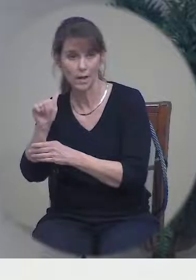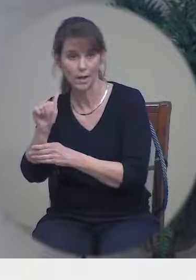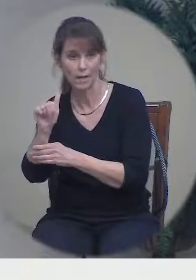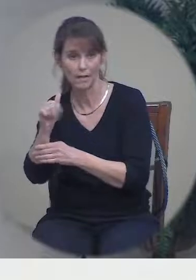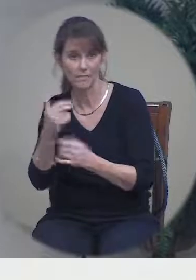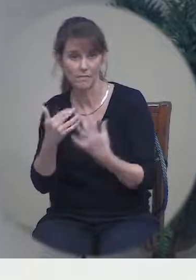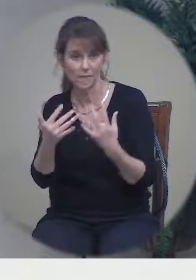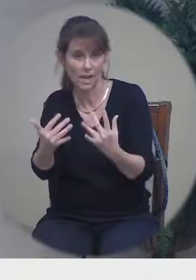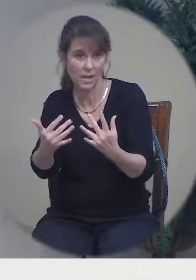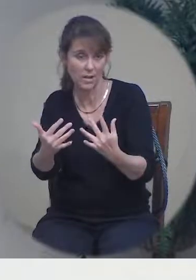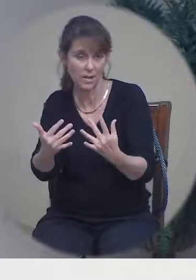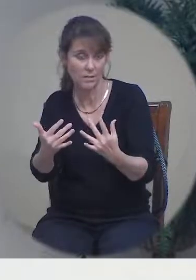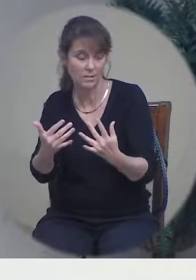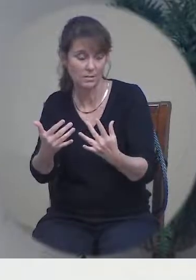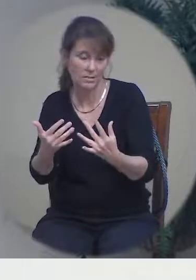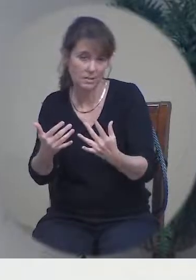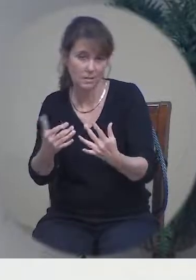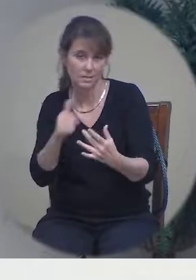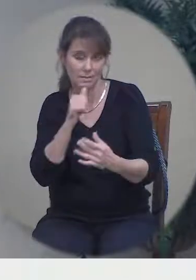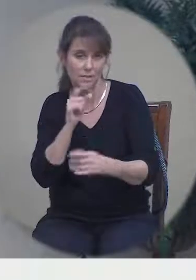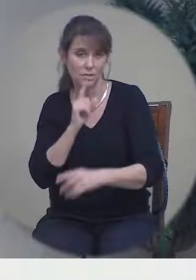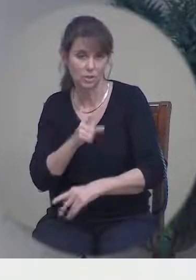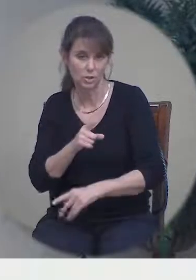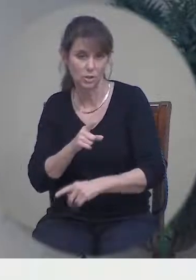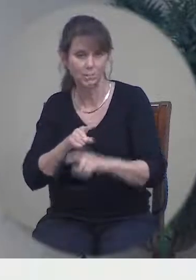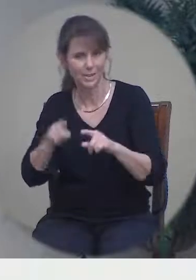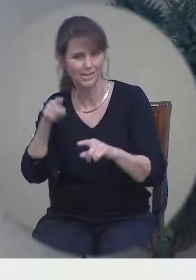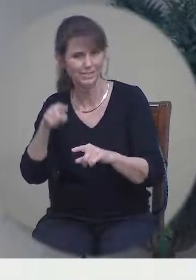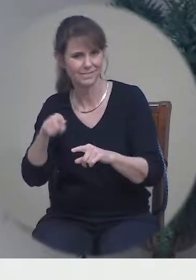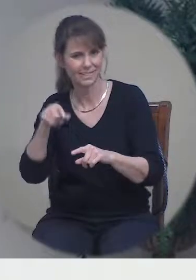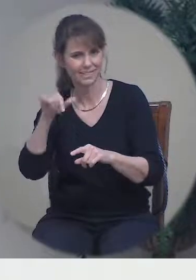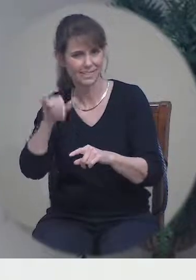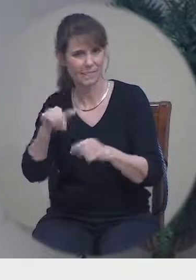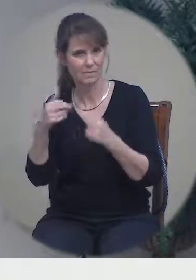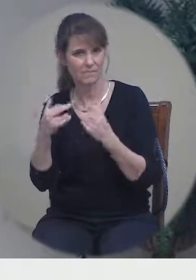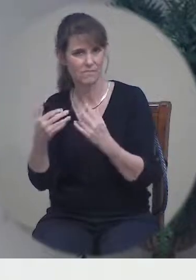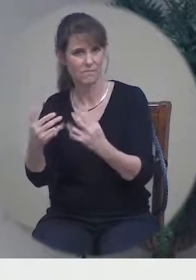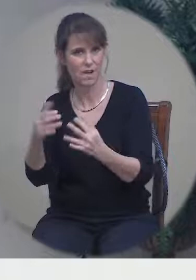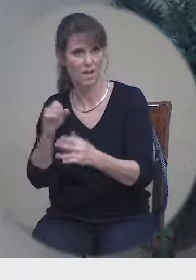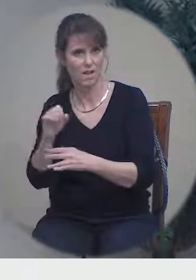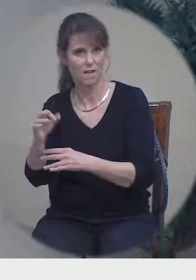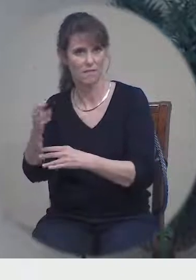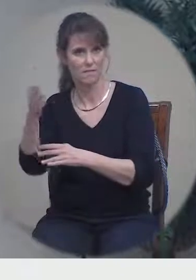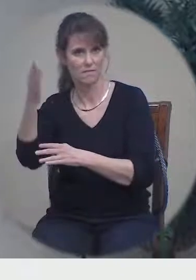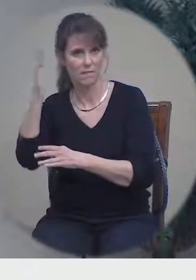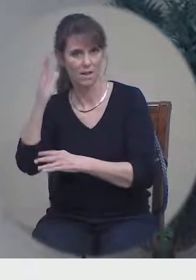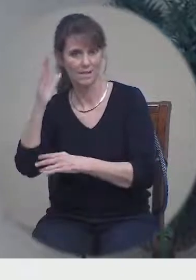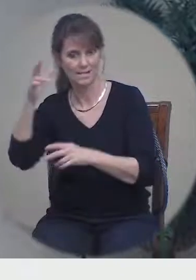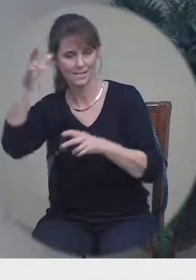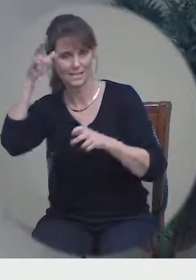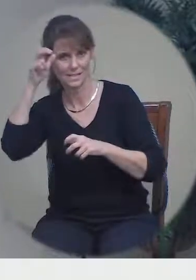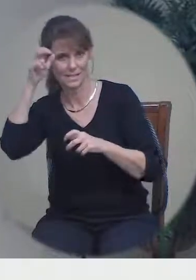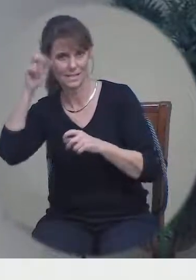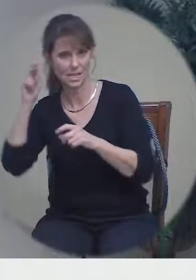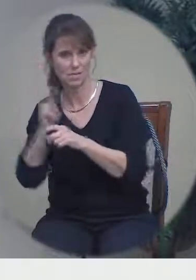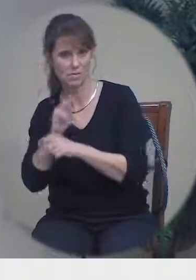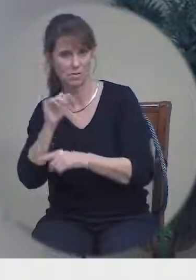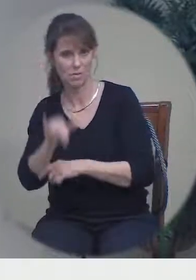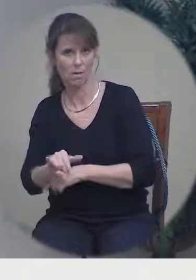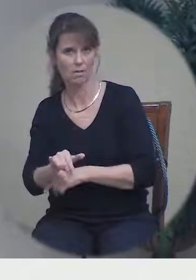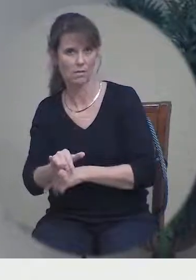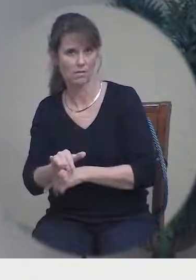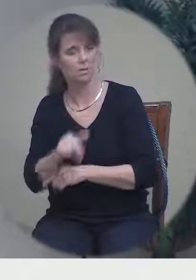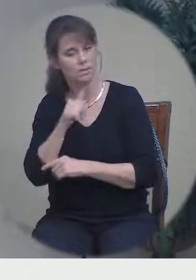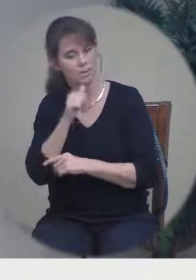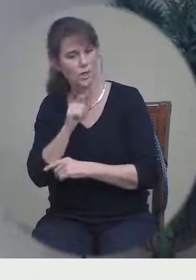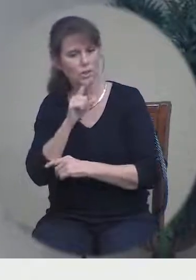was a tool that Satan used and employed, and that seemed like something God used to execute judgment. But I don't